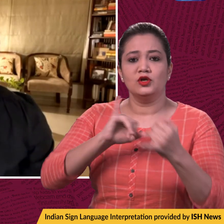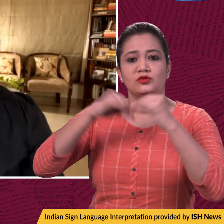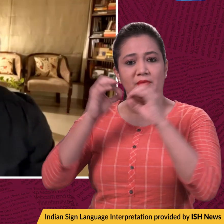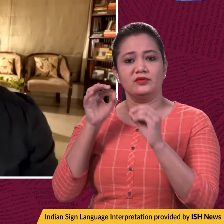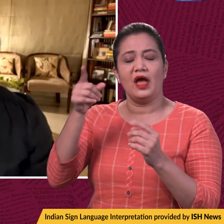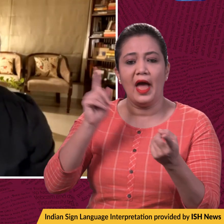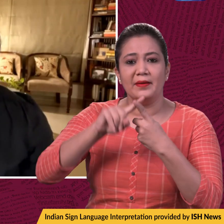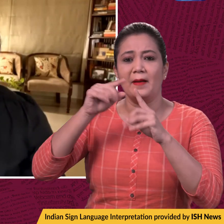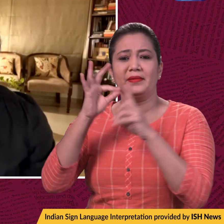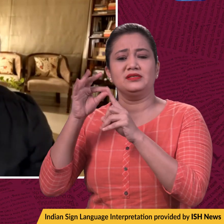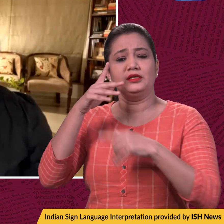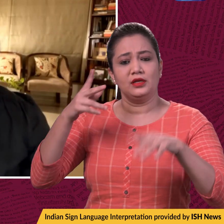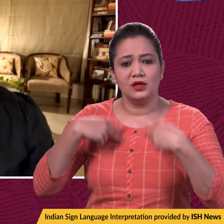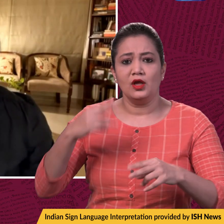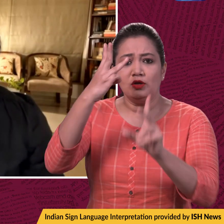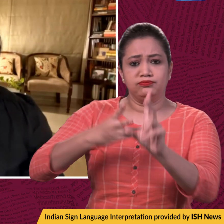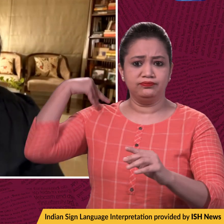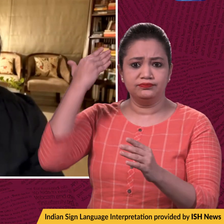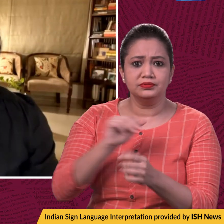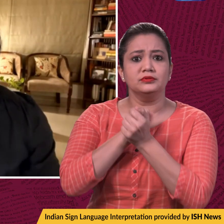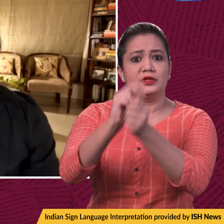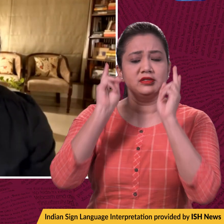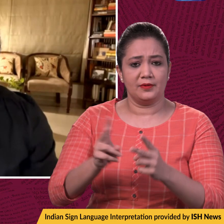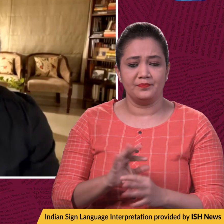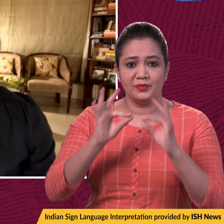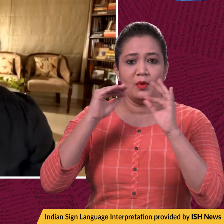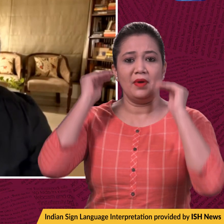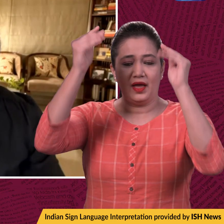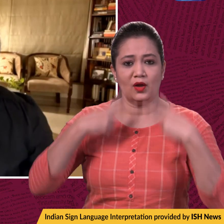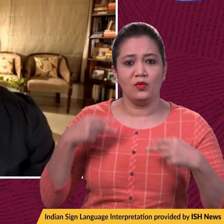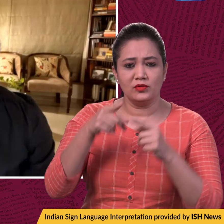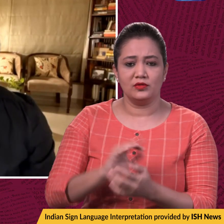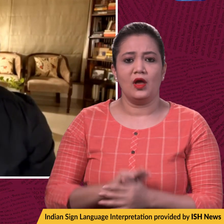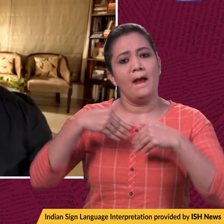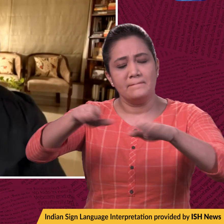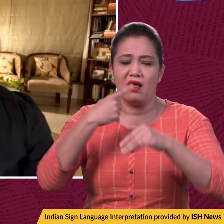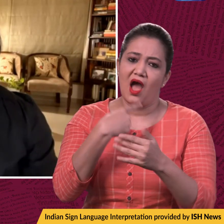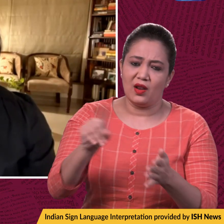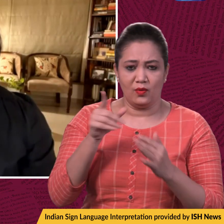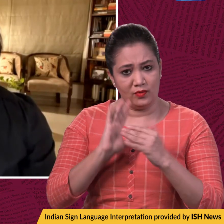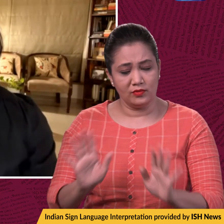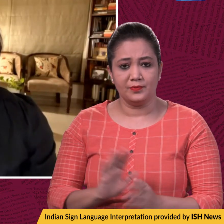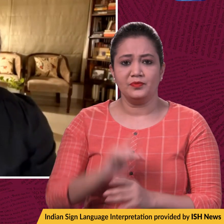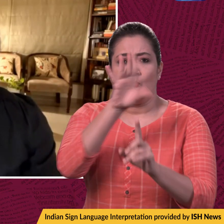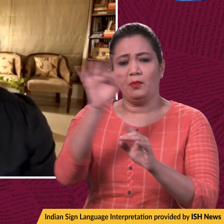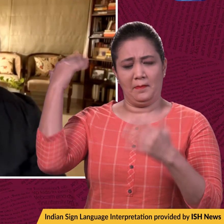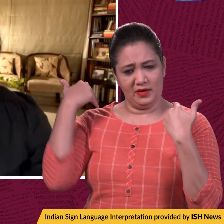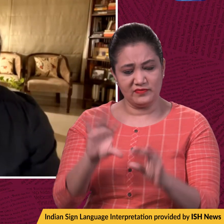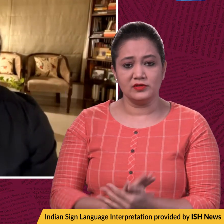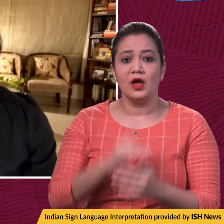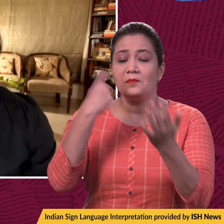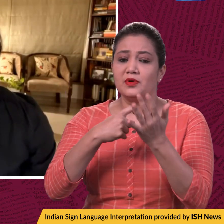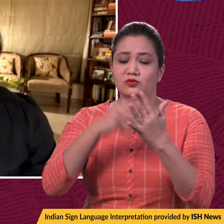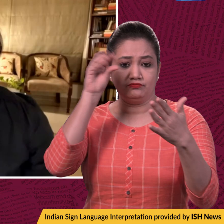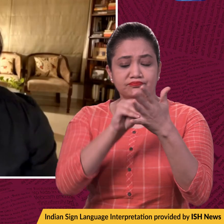the Ailgad Parishad case. She's been in jail for over 3 years. The Bombay High Court granted default bail to her last week.